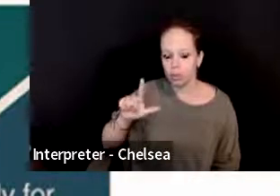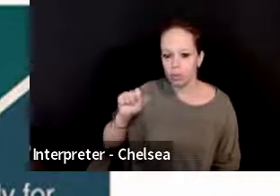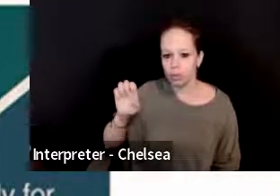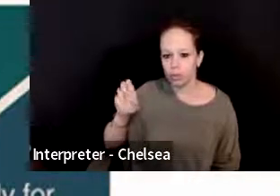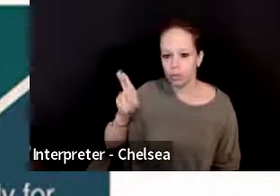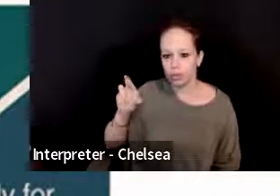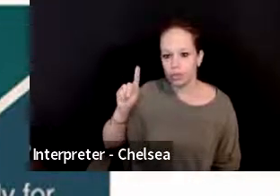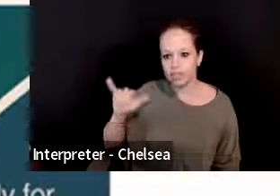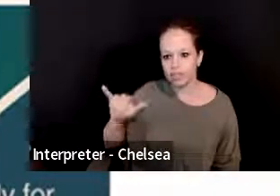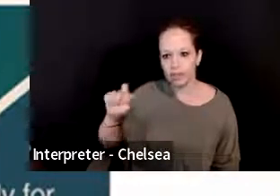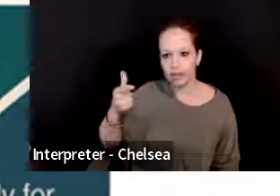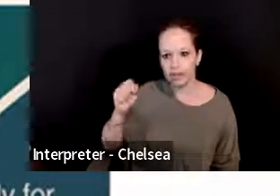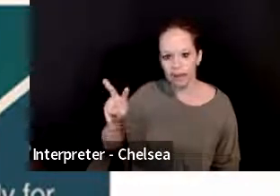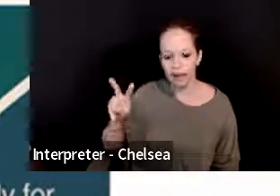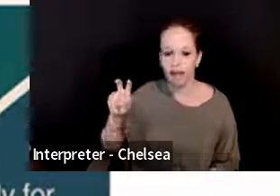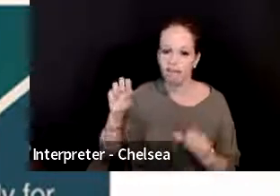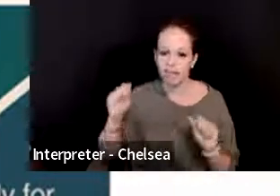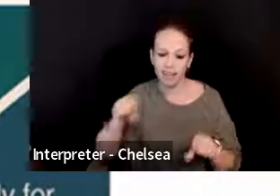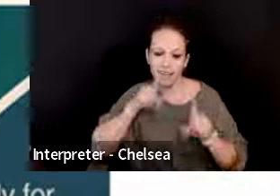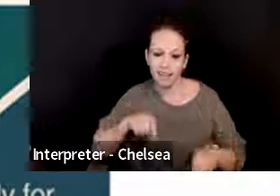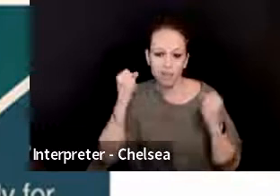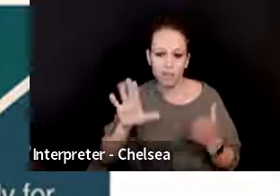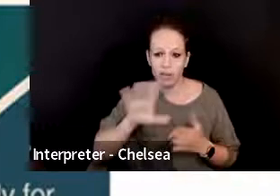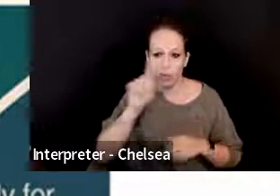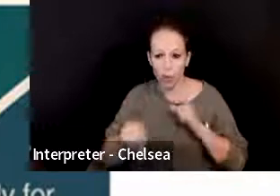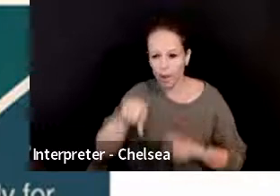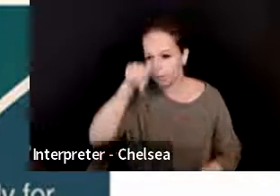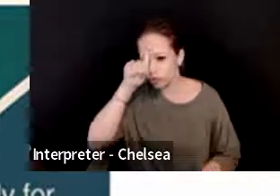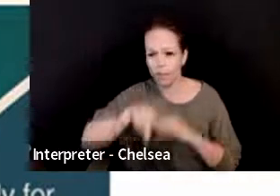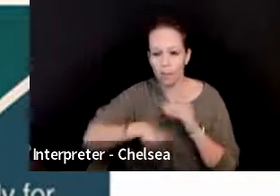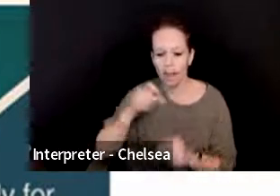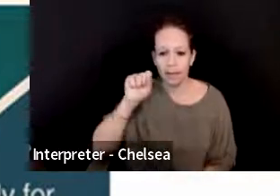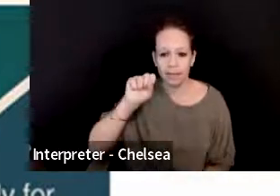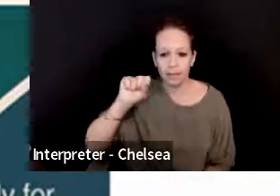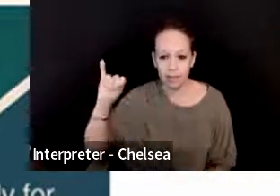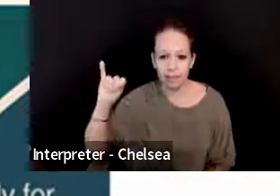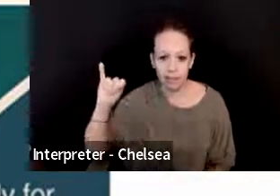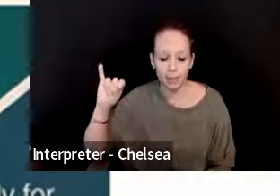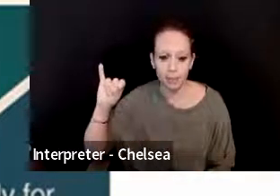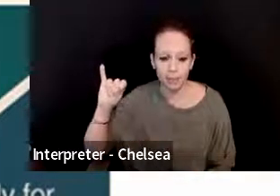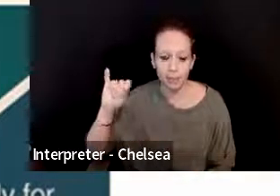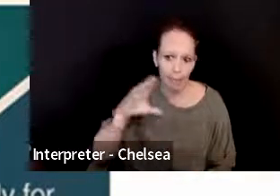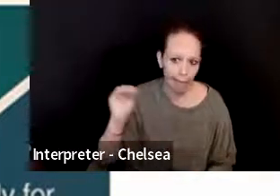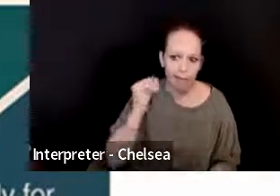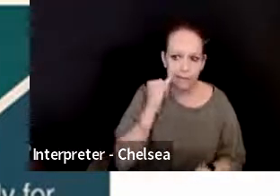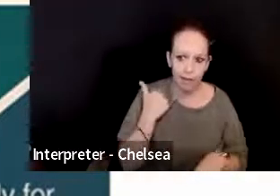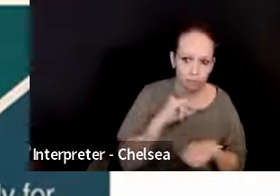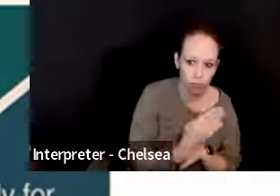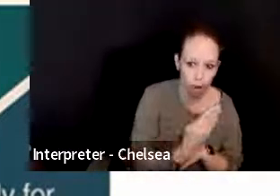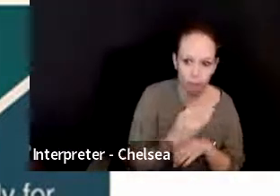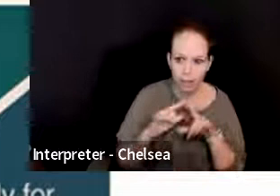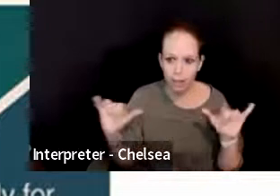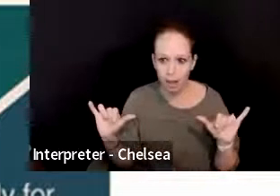www.socialsecurity.gov can answer many of your questions about supplemental security income and working. The information for